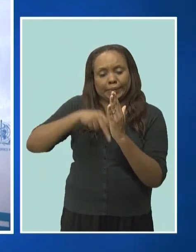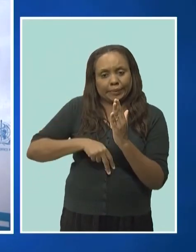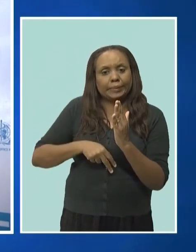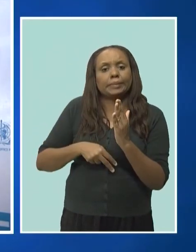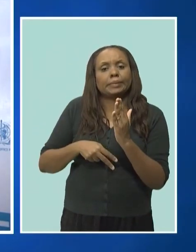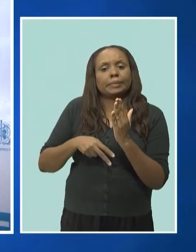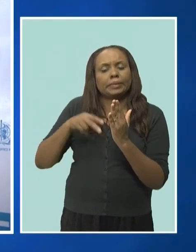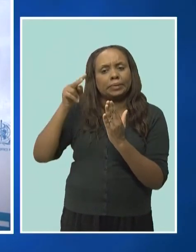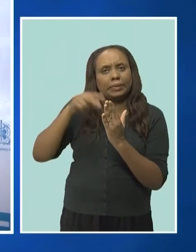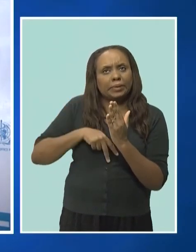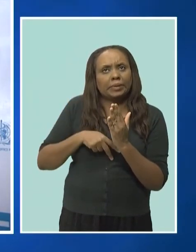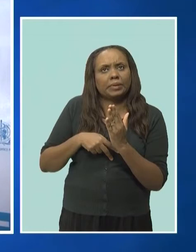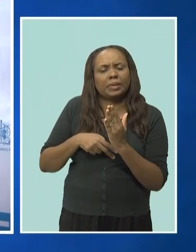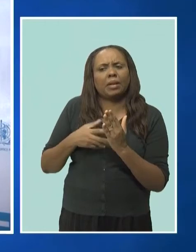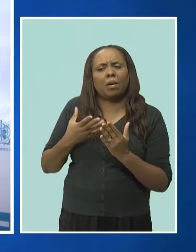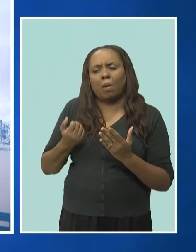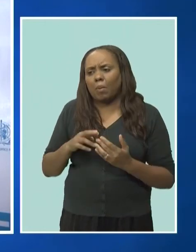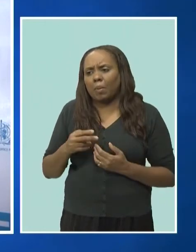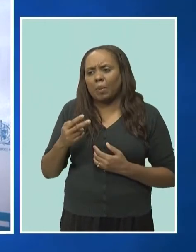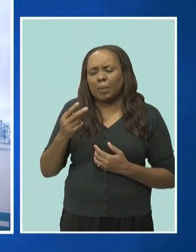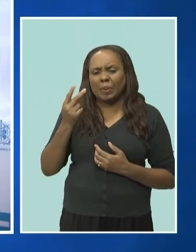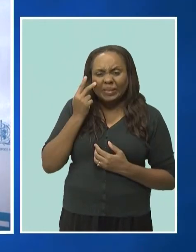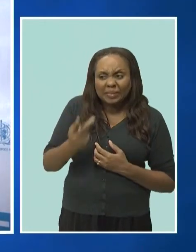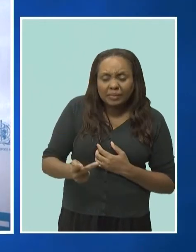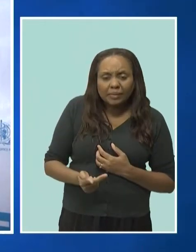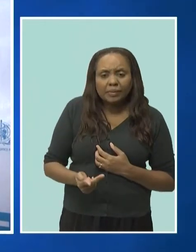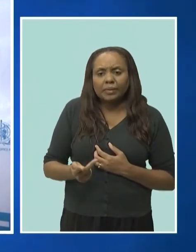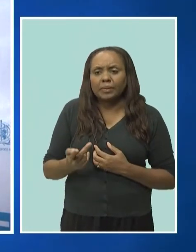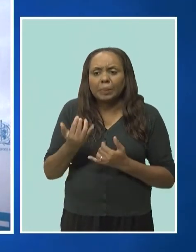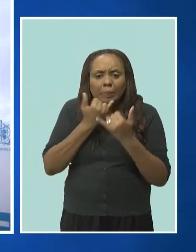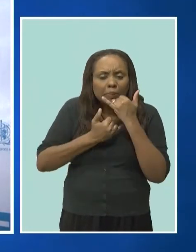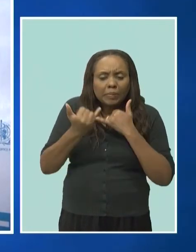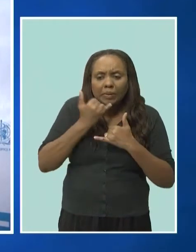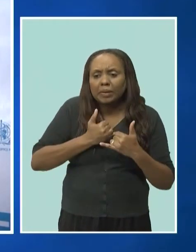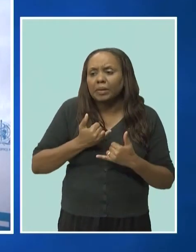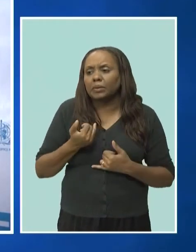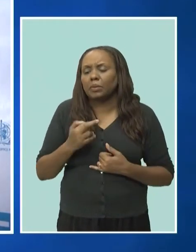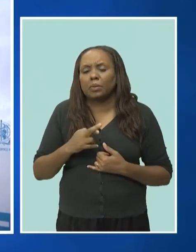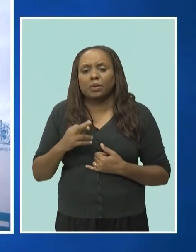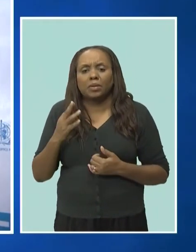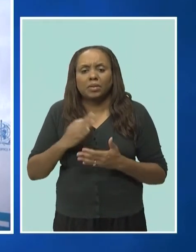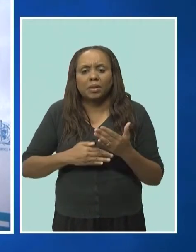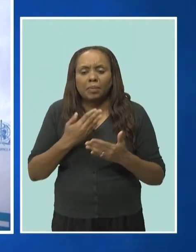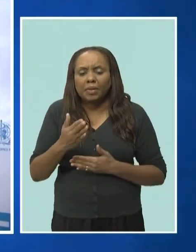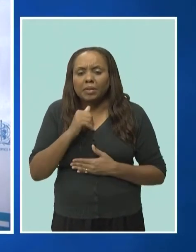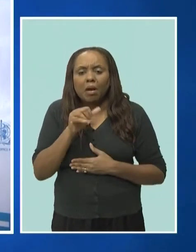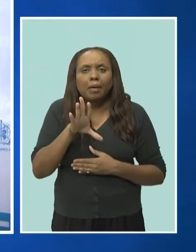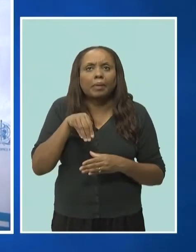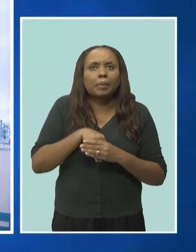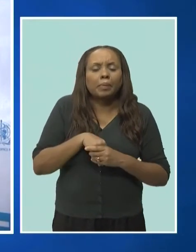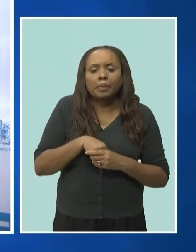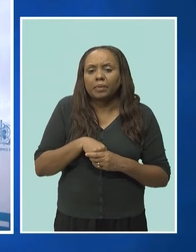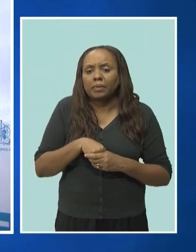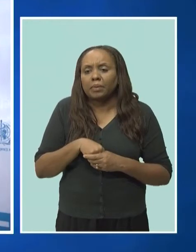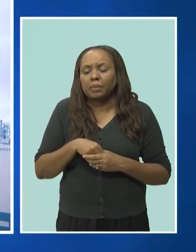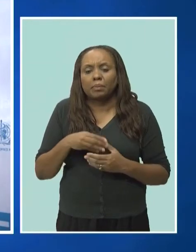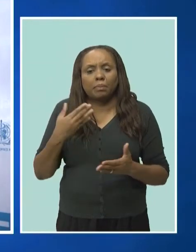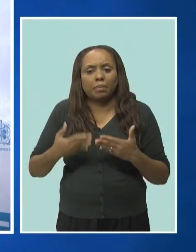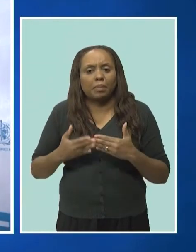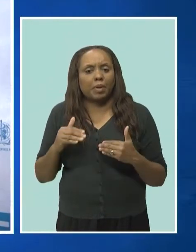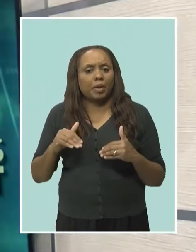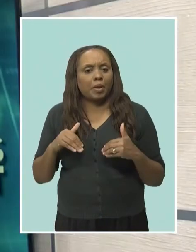things, and see omissions and see errors that the younger engineer using the program may not have